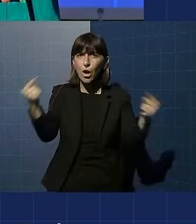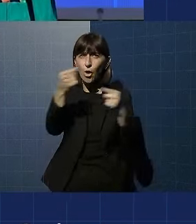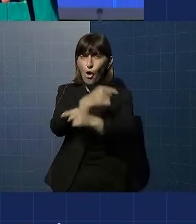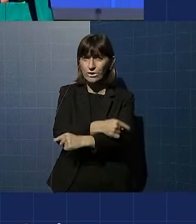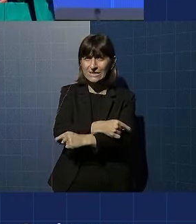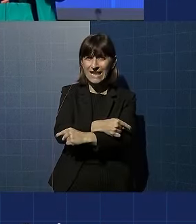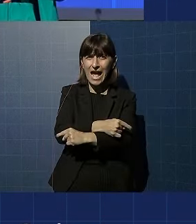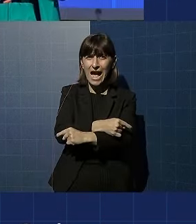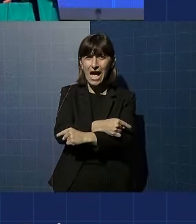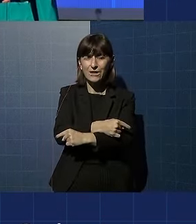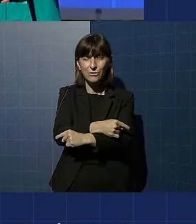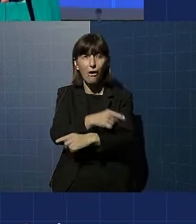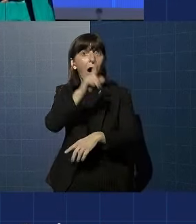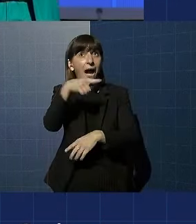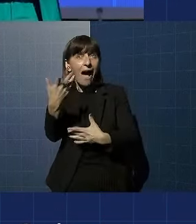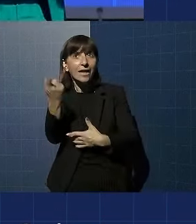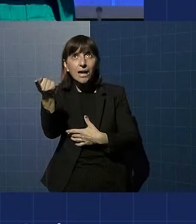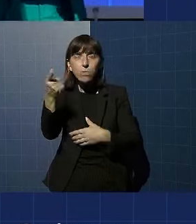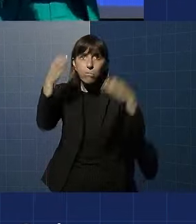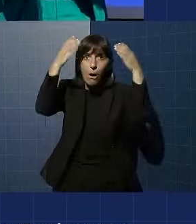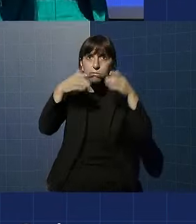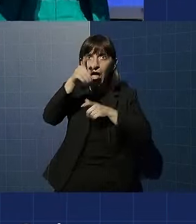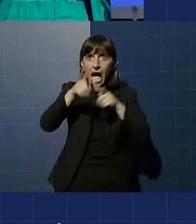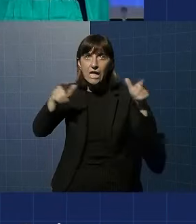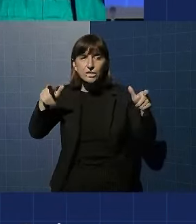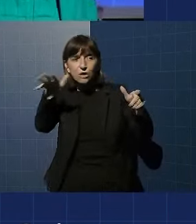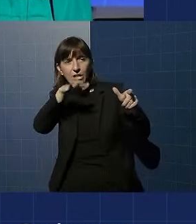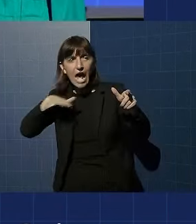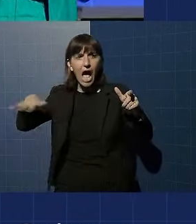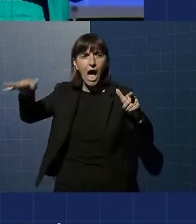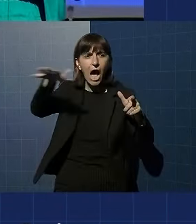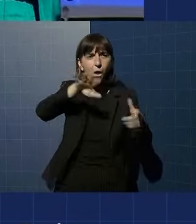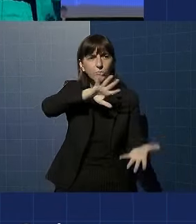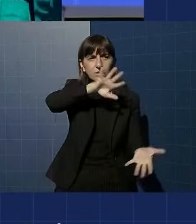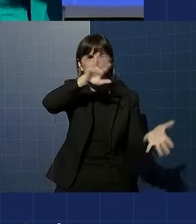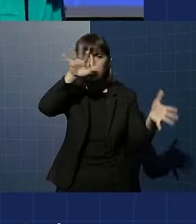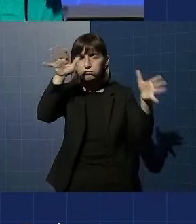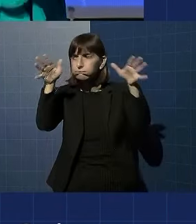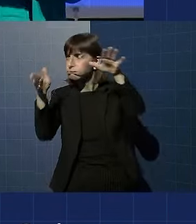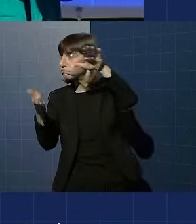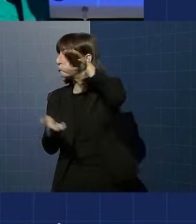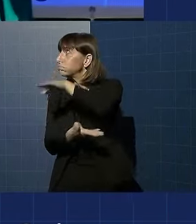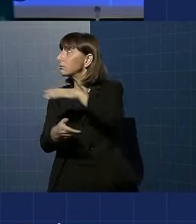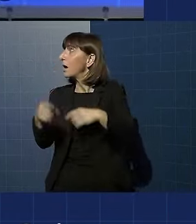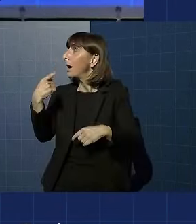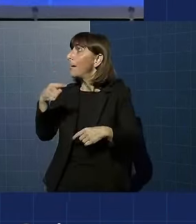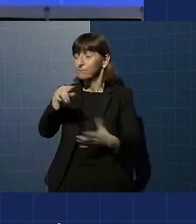are, and this plays with their sense of orientation, with their spatial awareness, and can